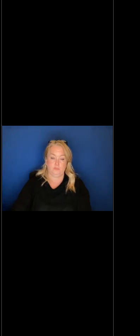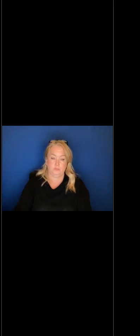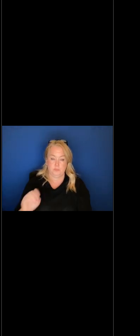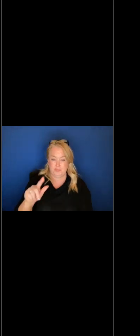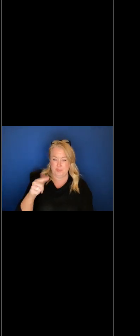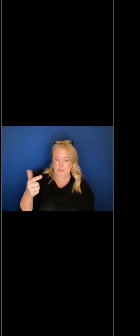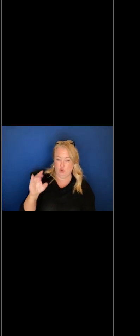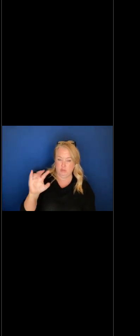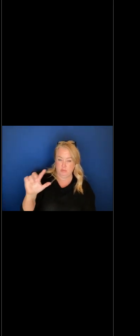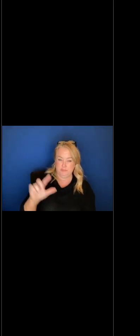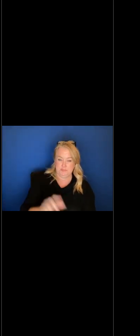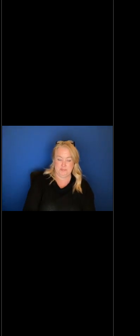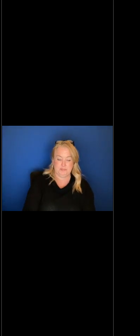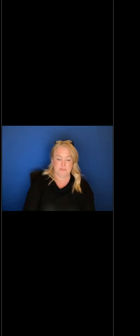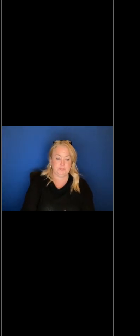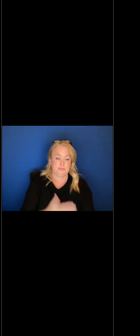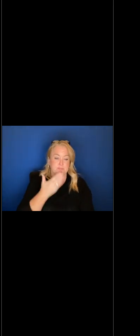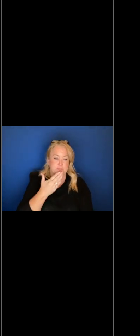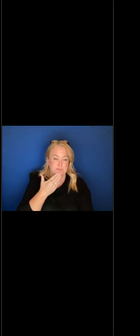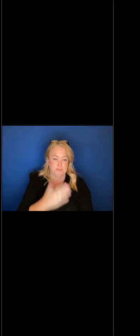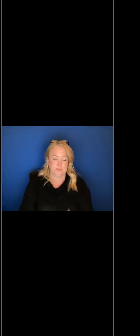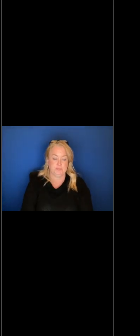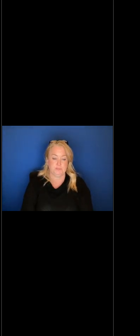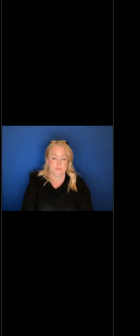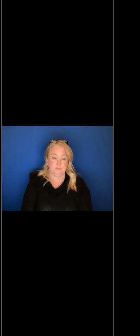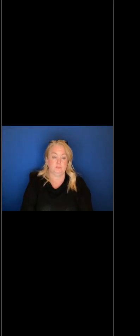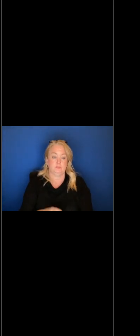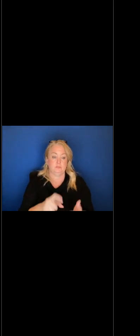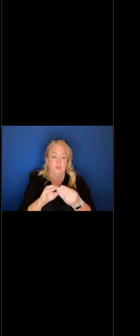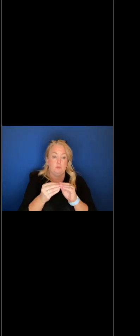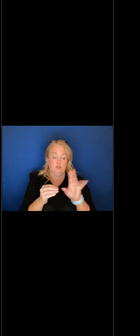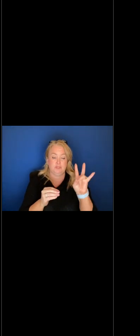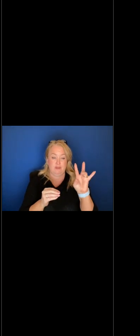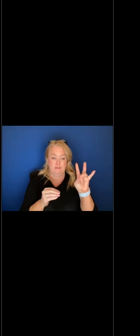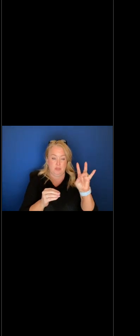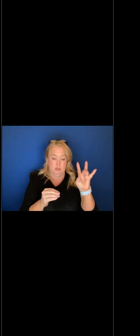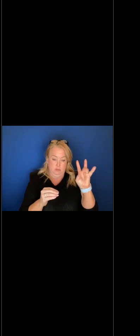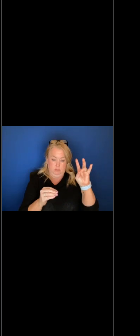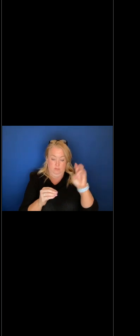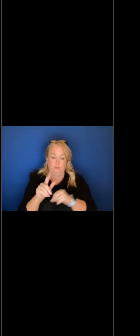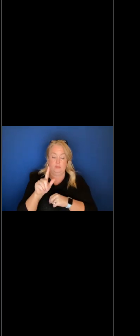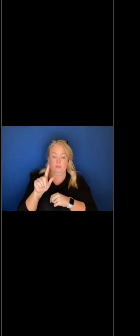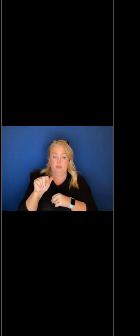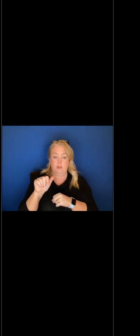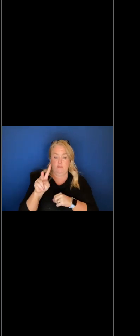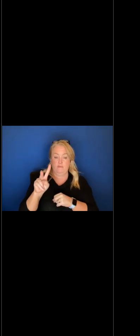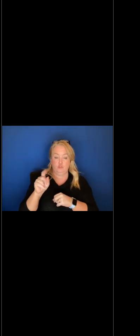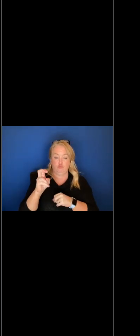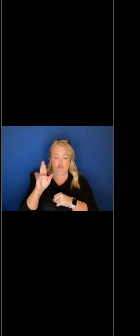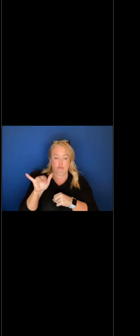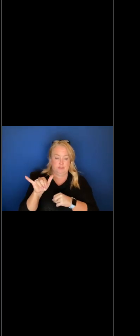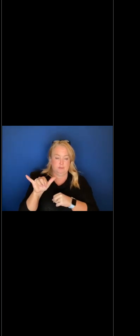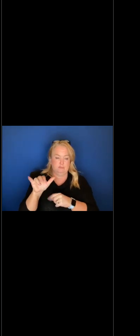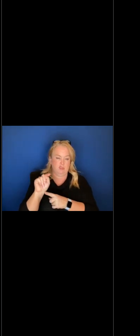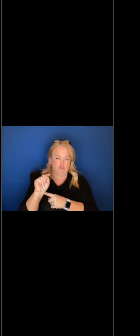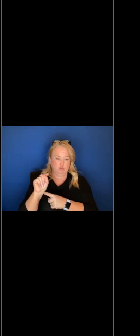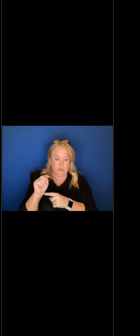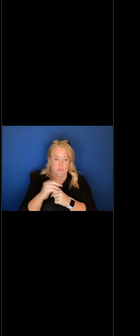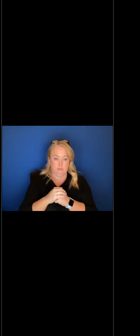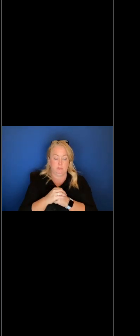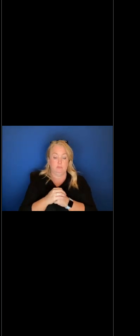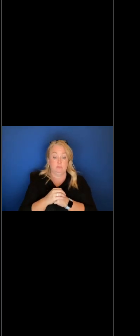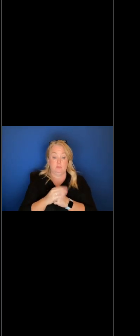you. Fantastic. Requirement 7, lavatory. The question: would